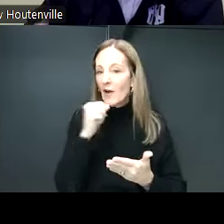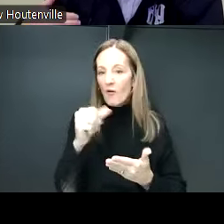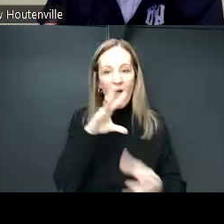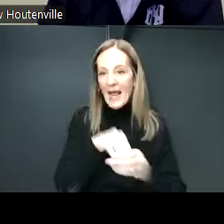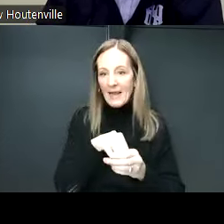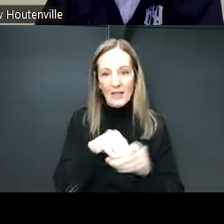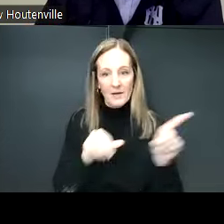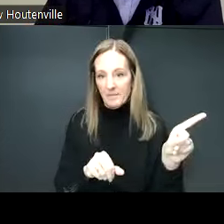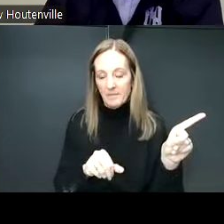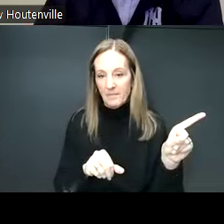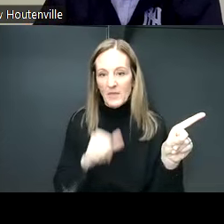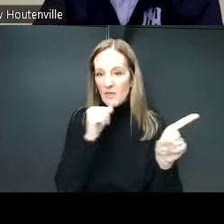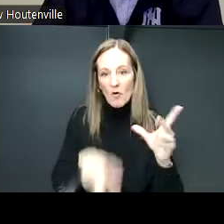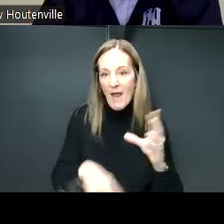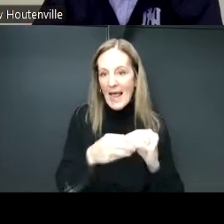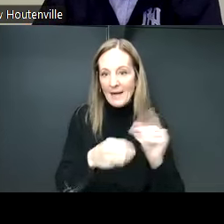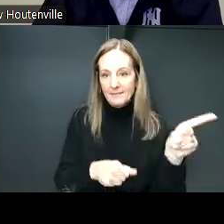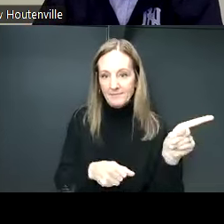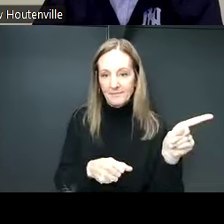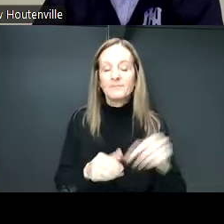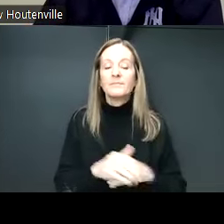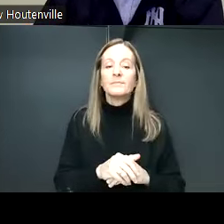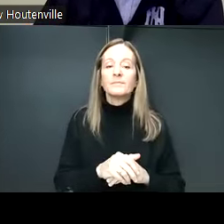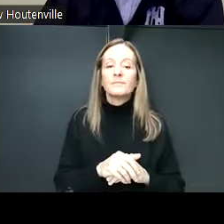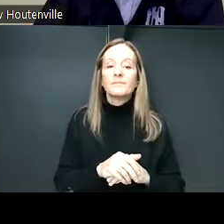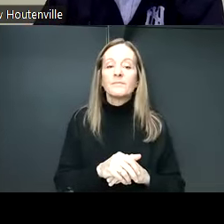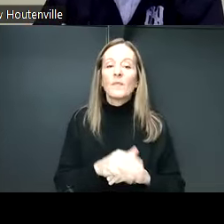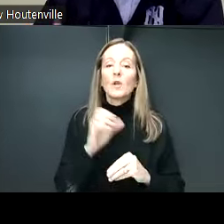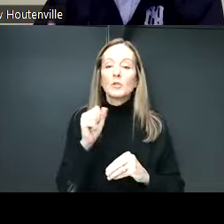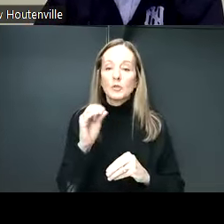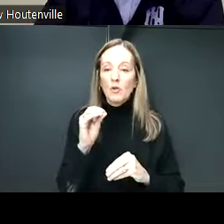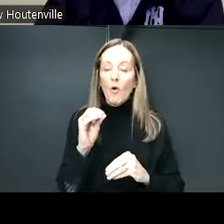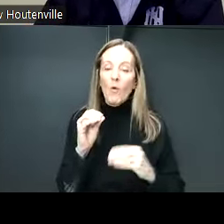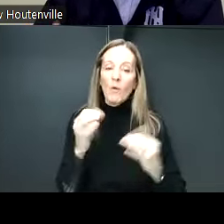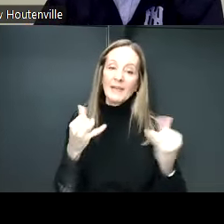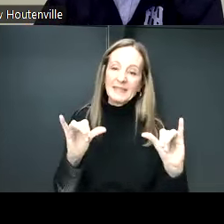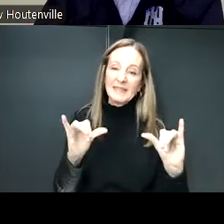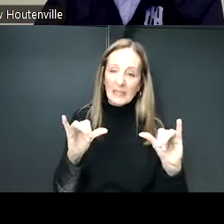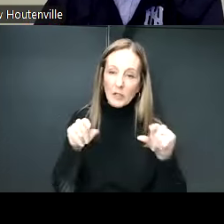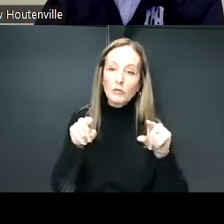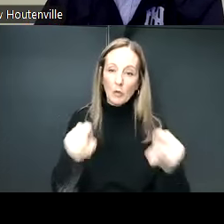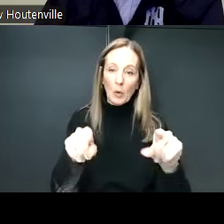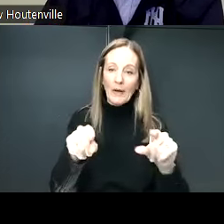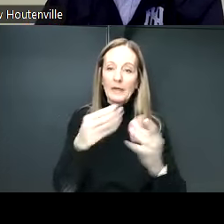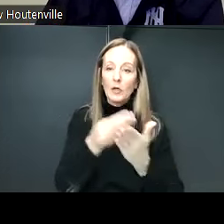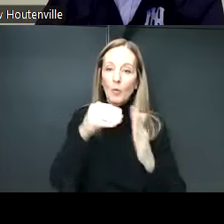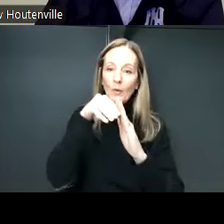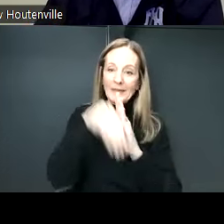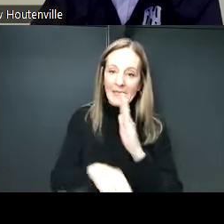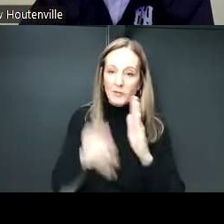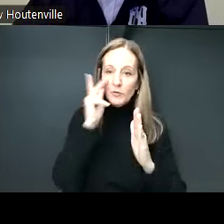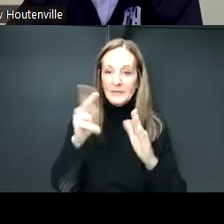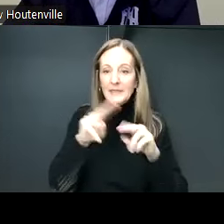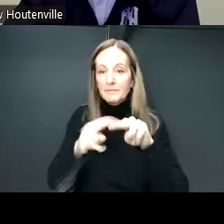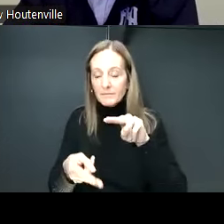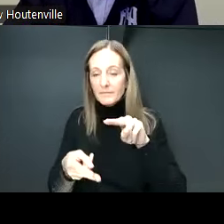They're considered out of the labor force. And so you still during a recession see declines in labor